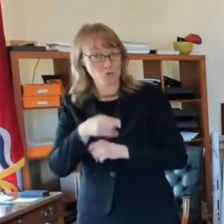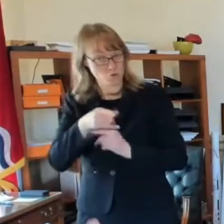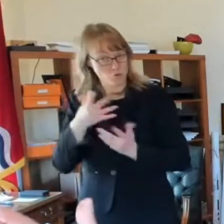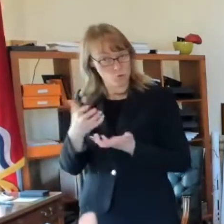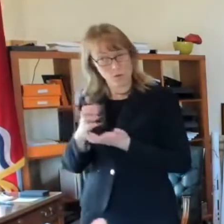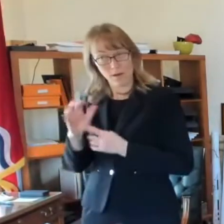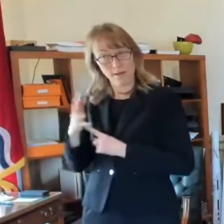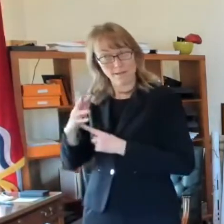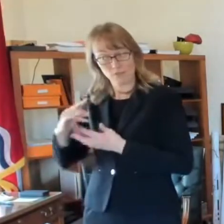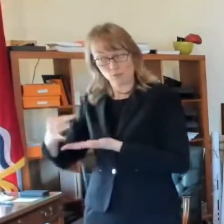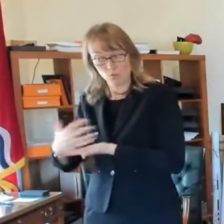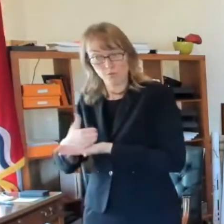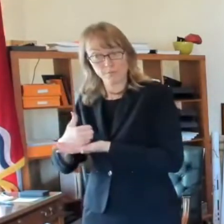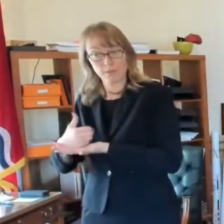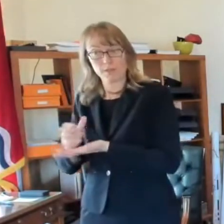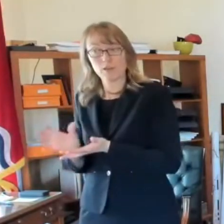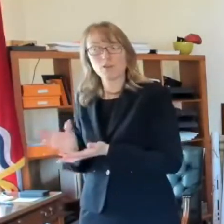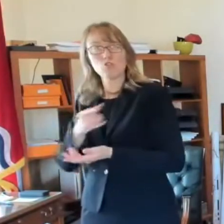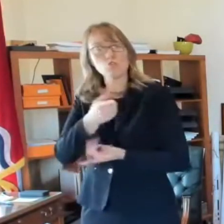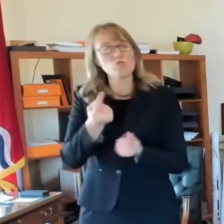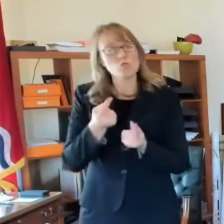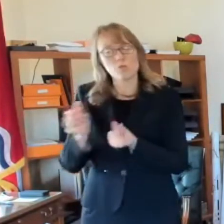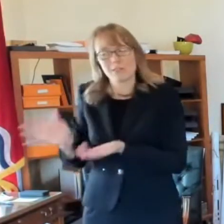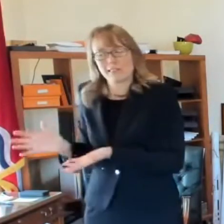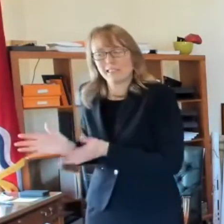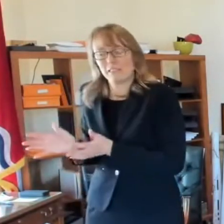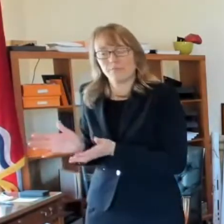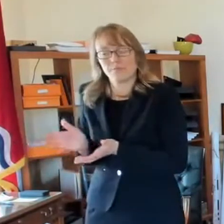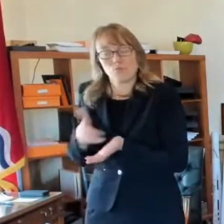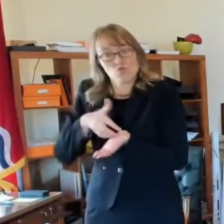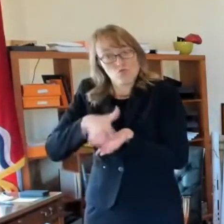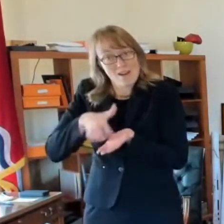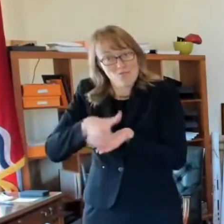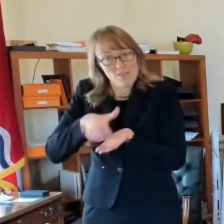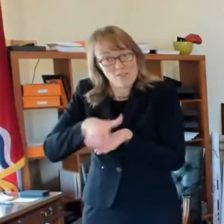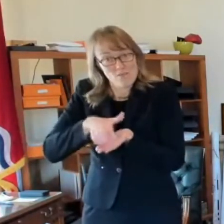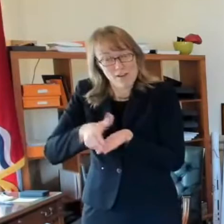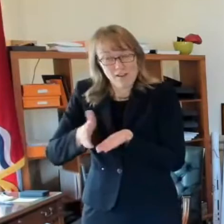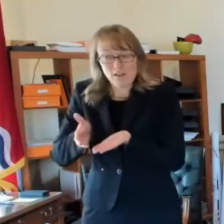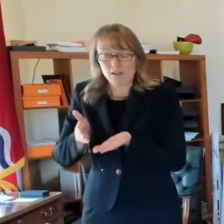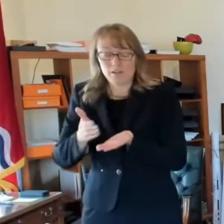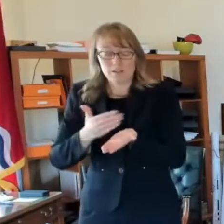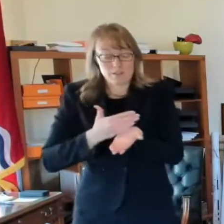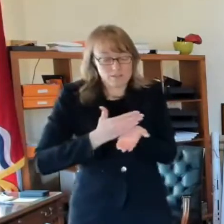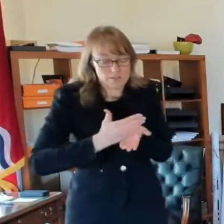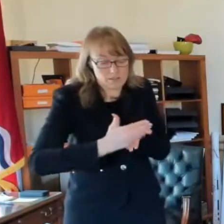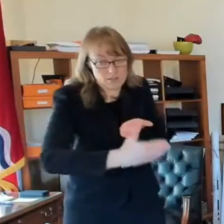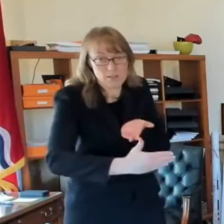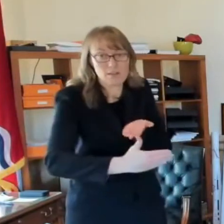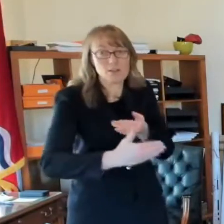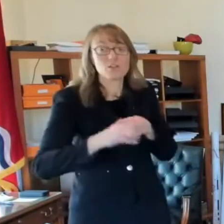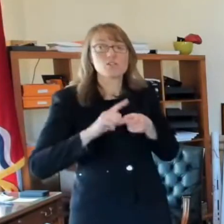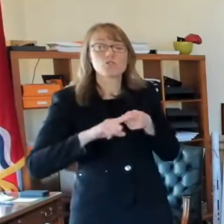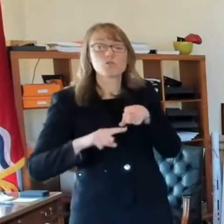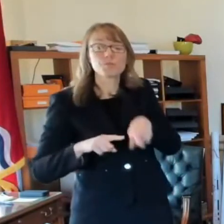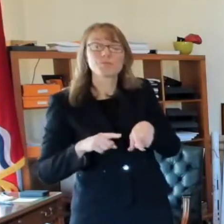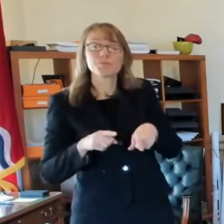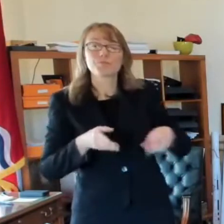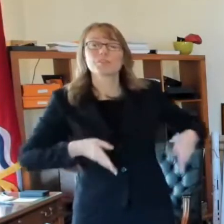know, second Tuesday, third Wednesday, whatever, I think that's mine. Whatever your days are, that's your leaf pickup day.